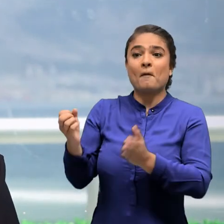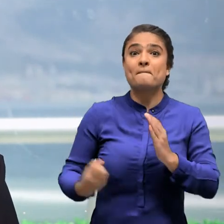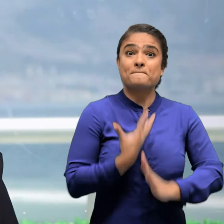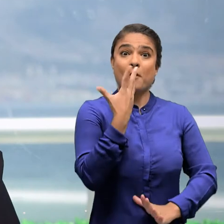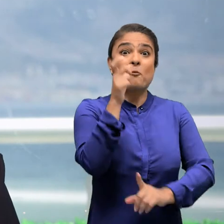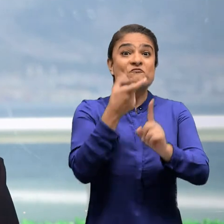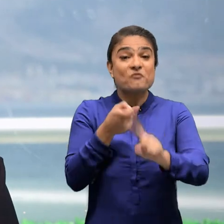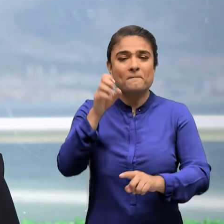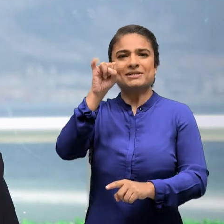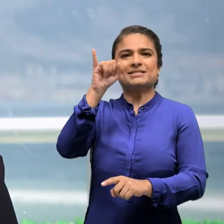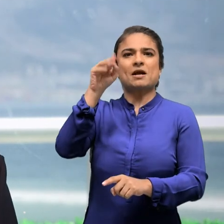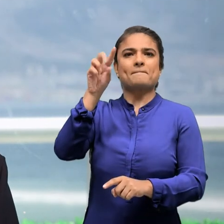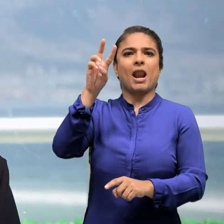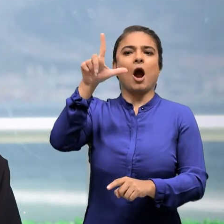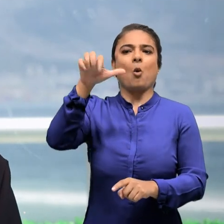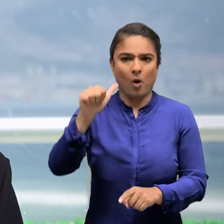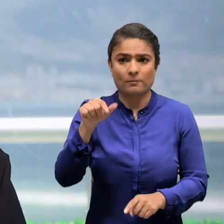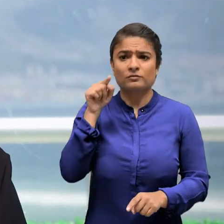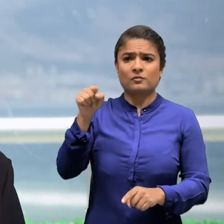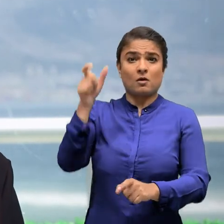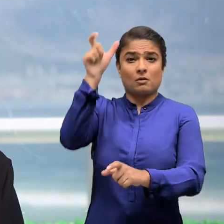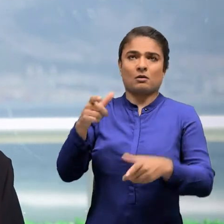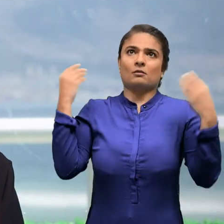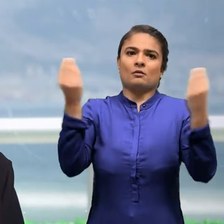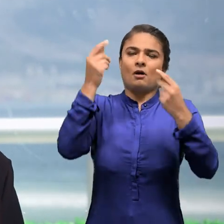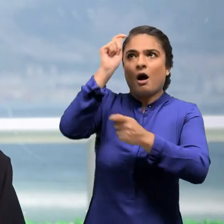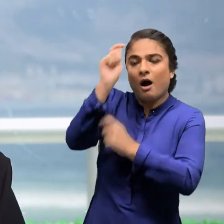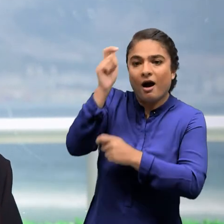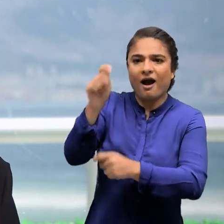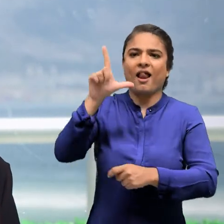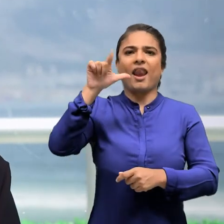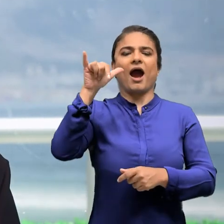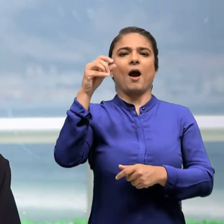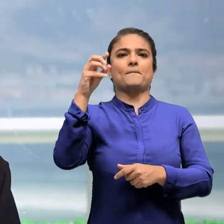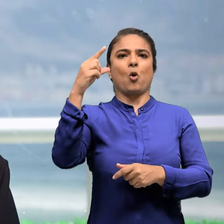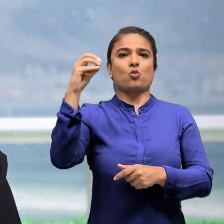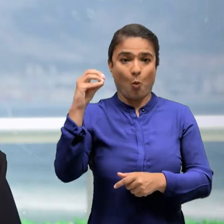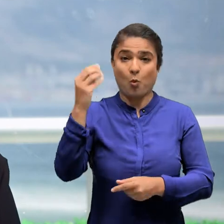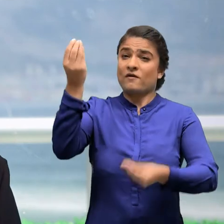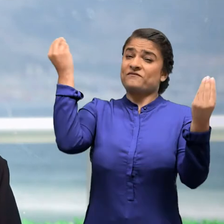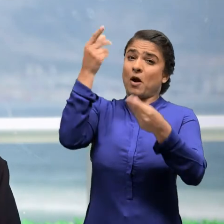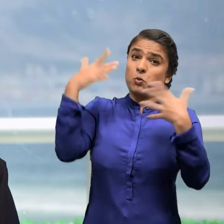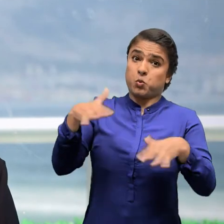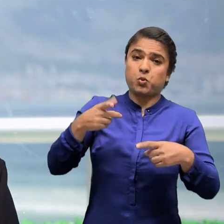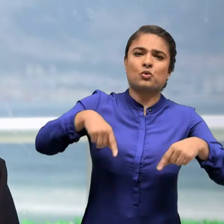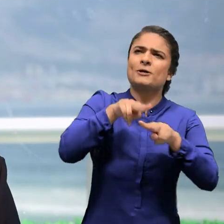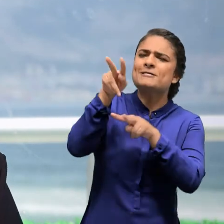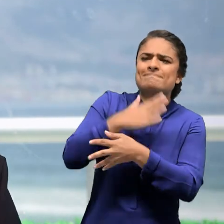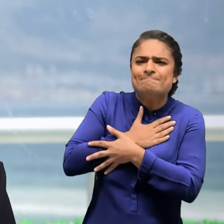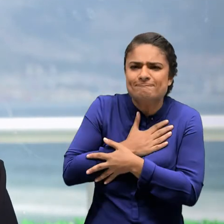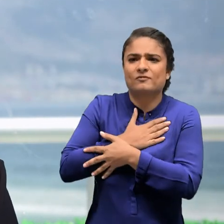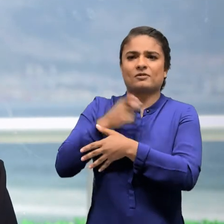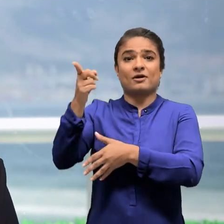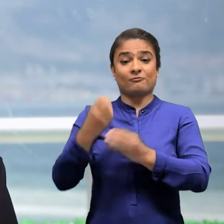with a poem from Sibobalwe, read by our idol, Lebogang Mashile, South African actress, writer, and performance poet.